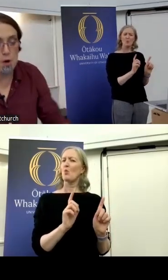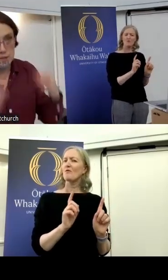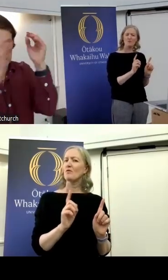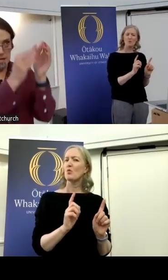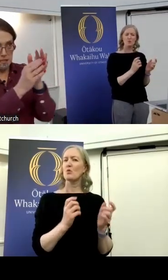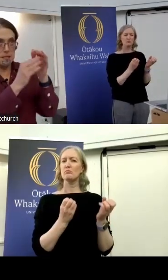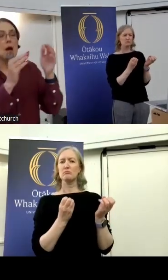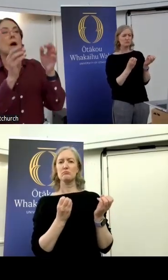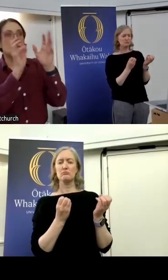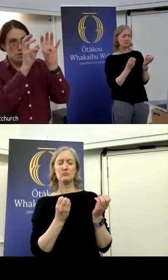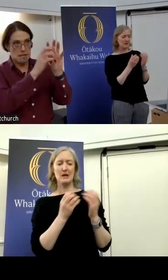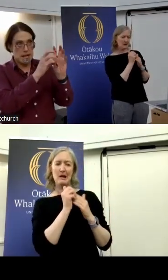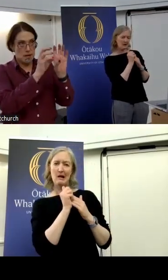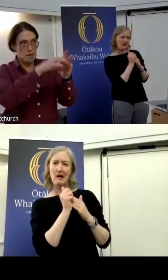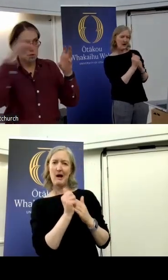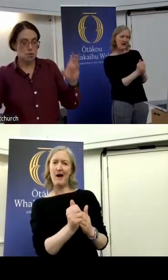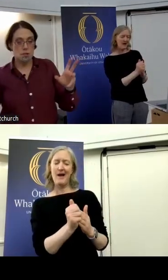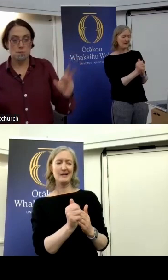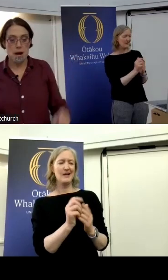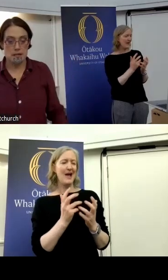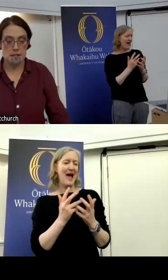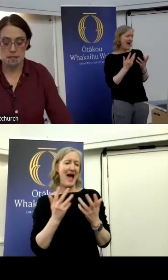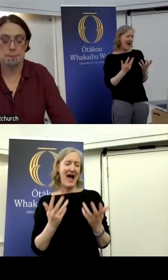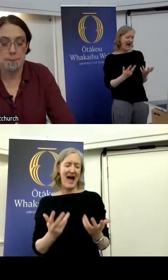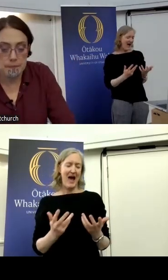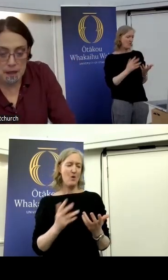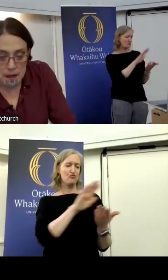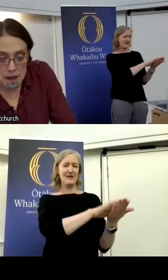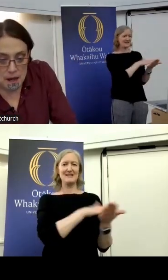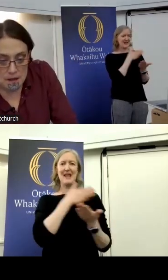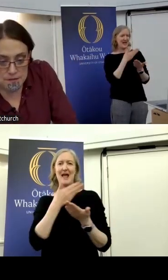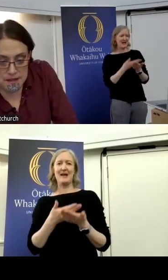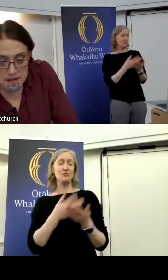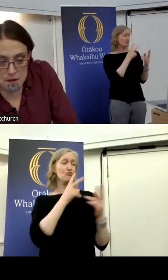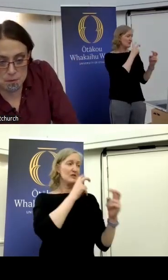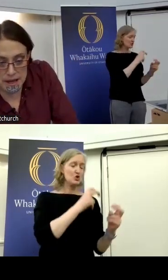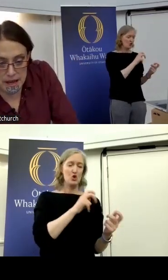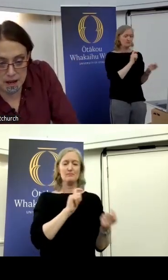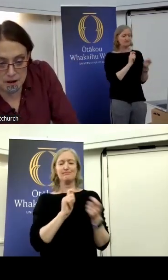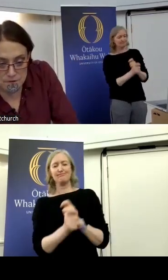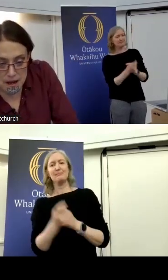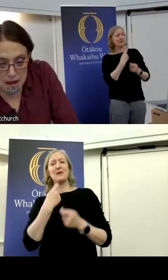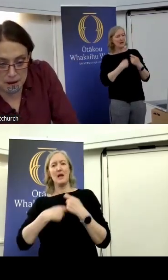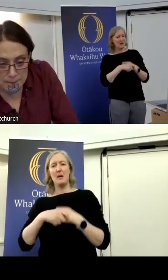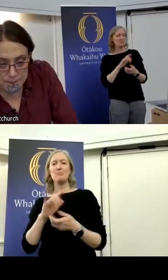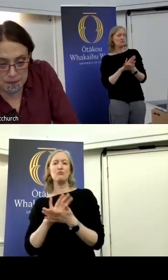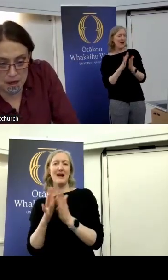the process of translating research into practice. Then we